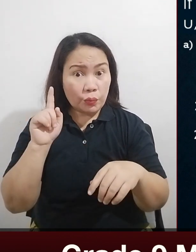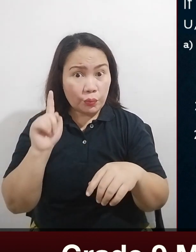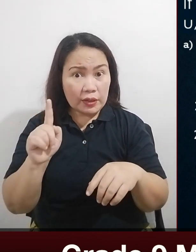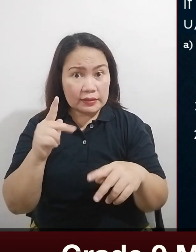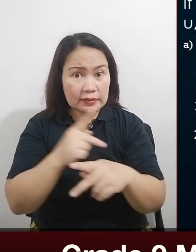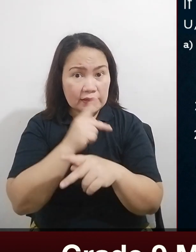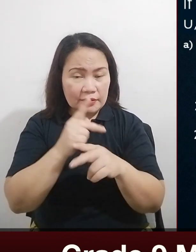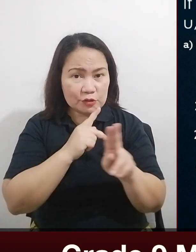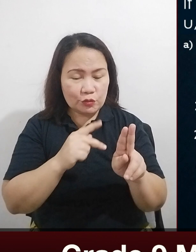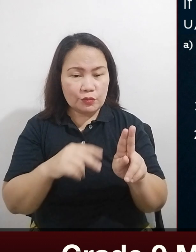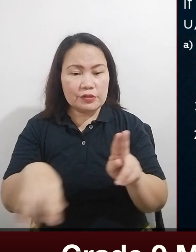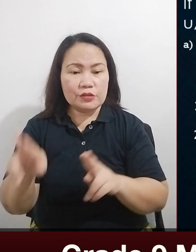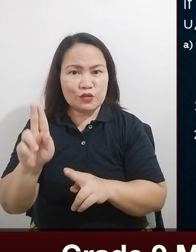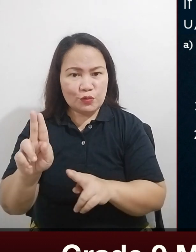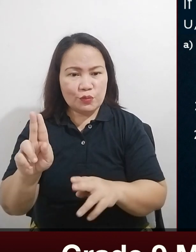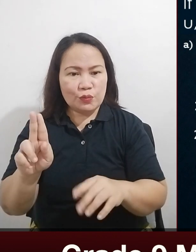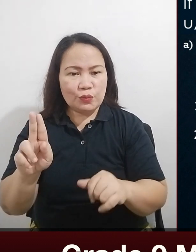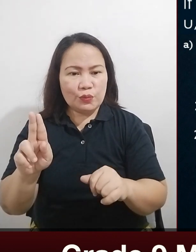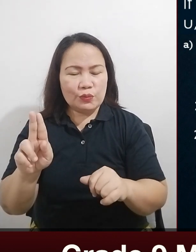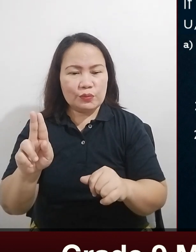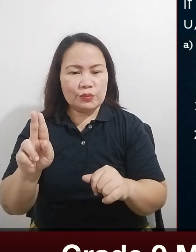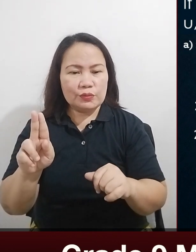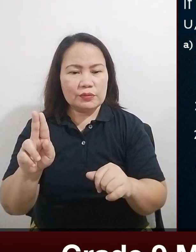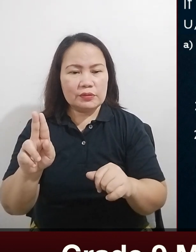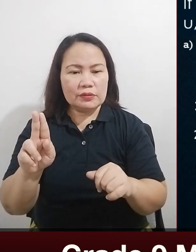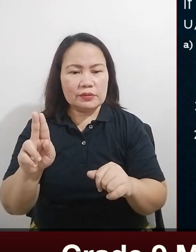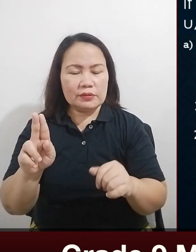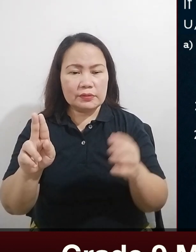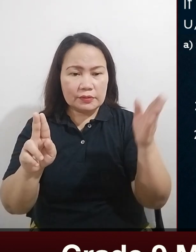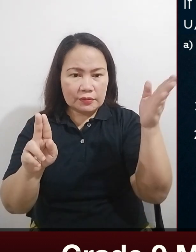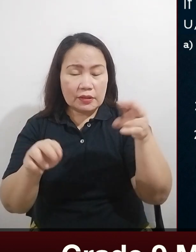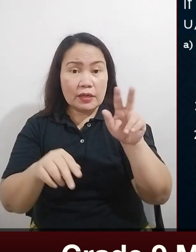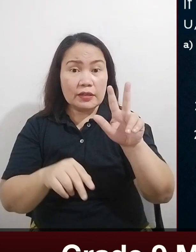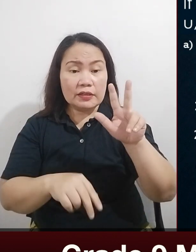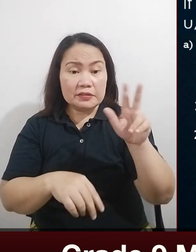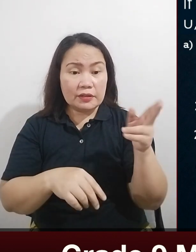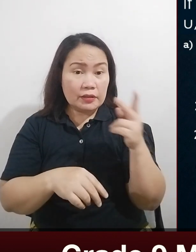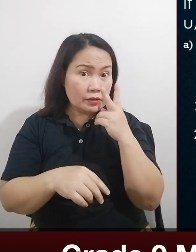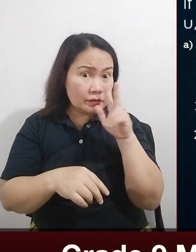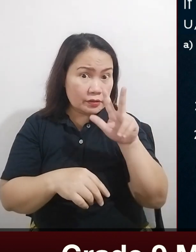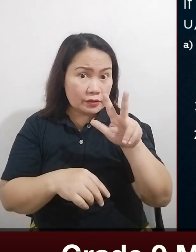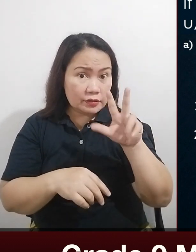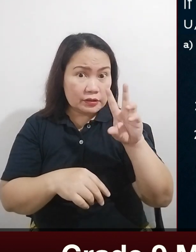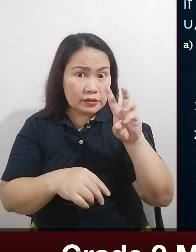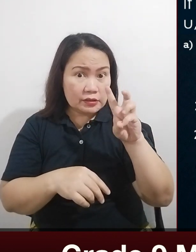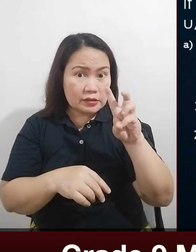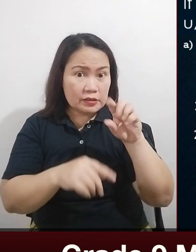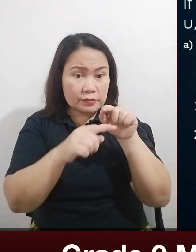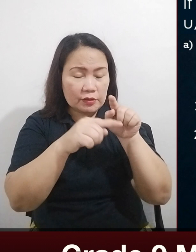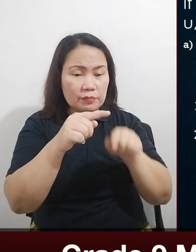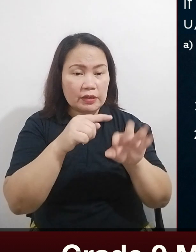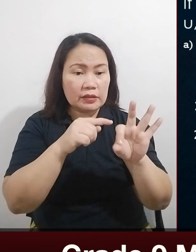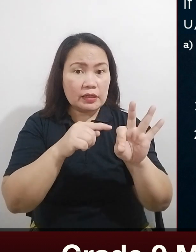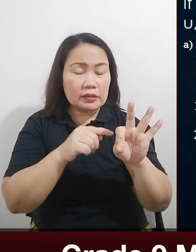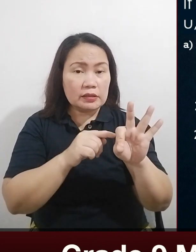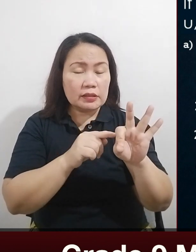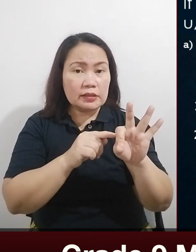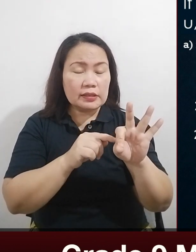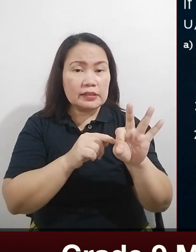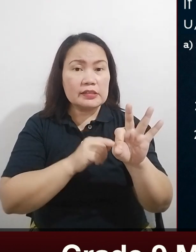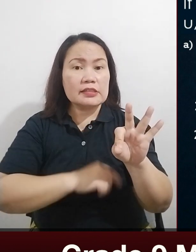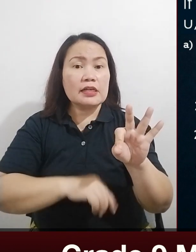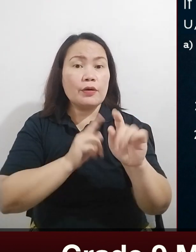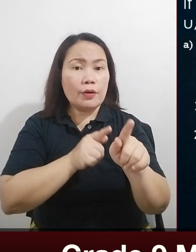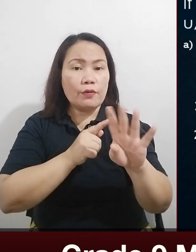U, that is U. And then 4 over 9 times 36. So, ito pwede natin i-divide. 36 divide 9, that is